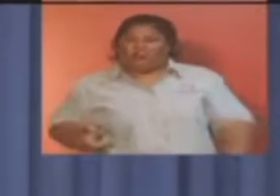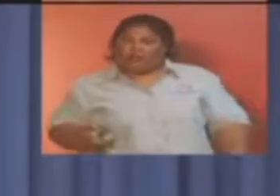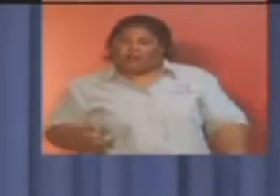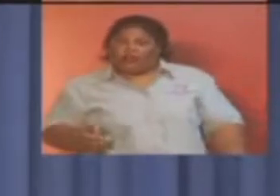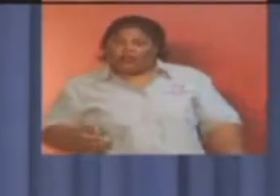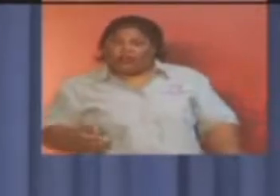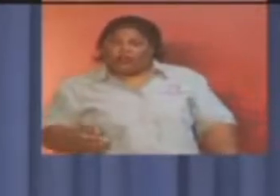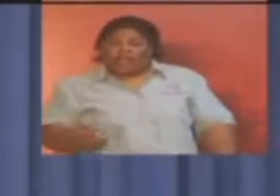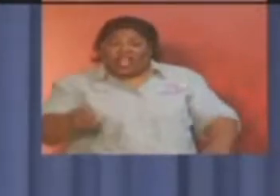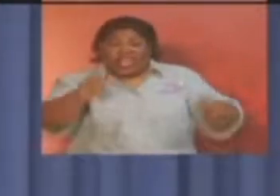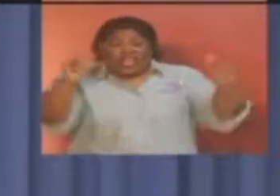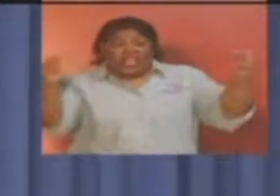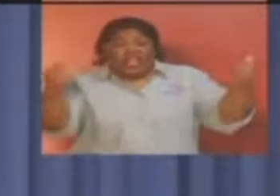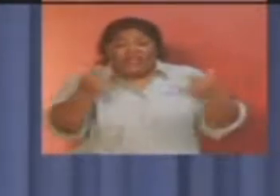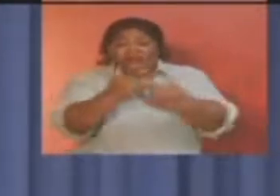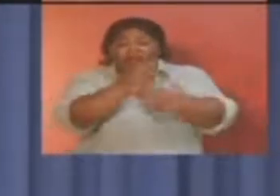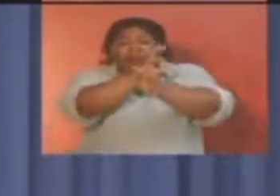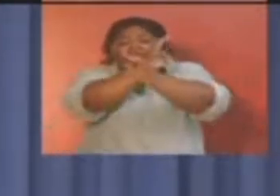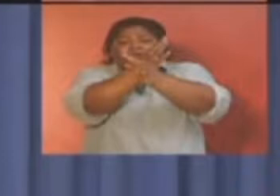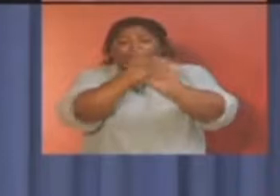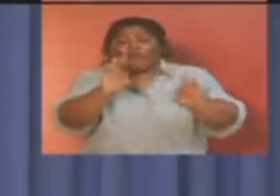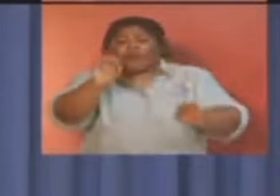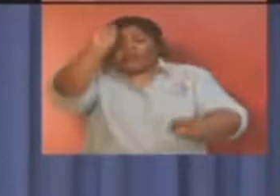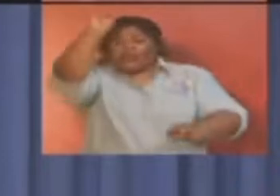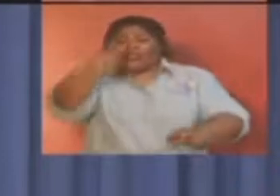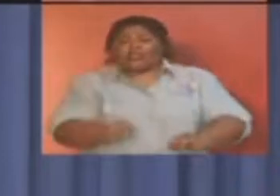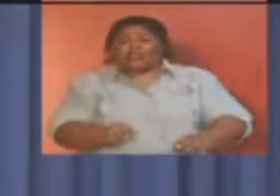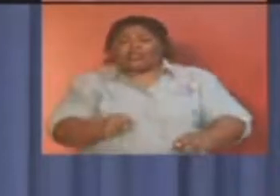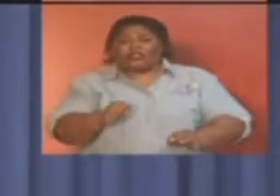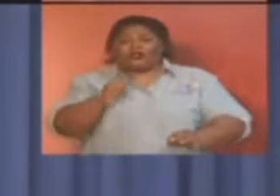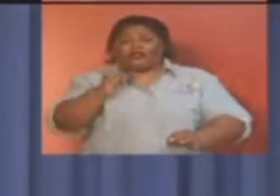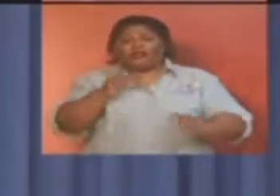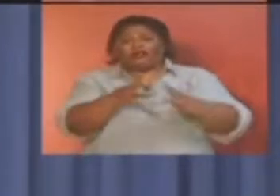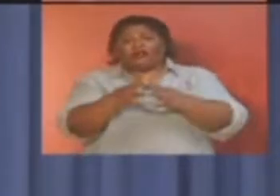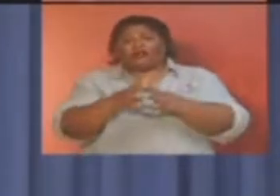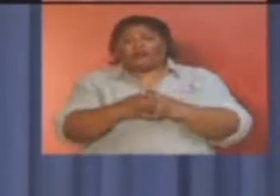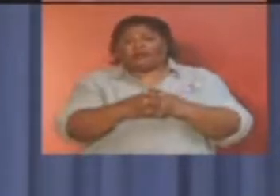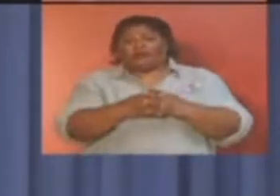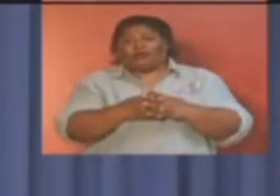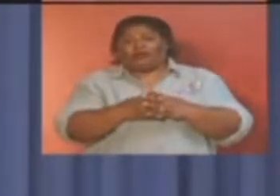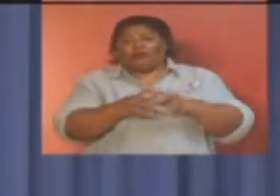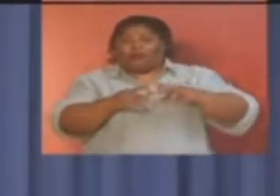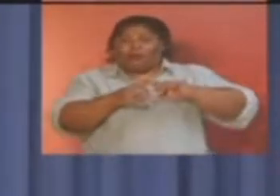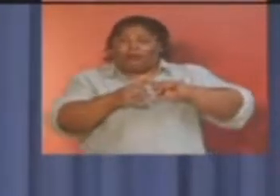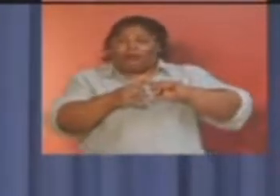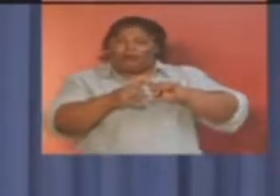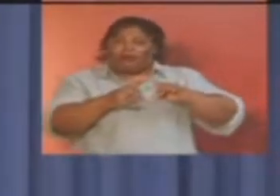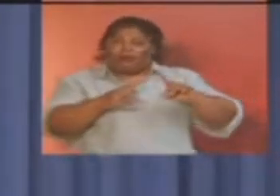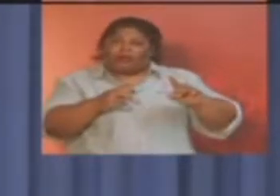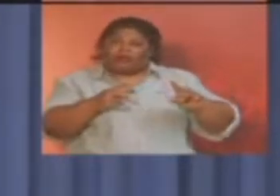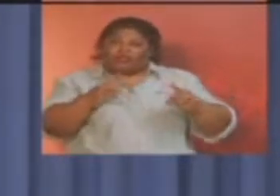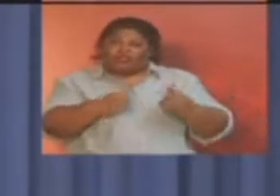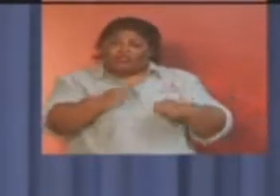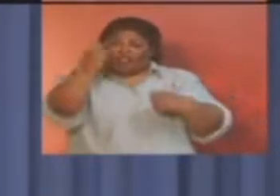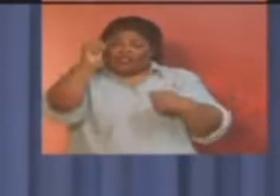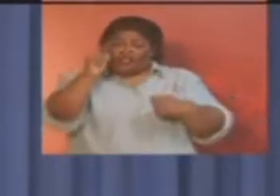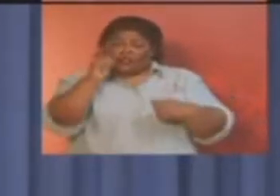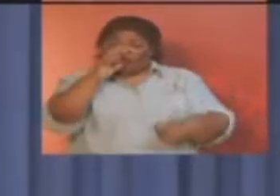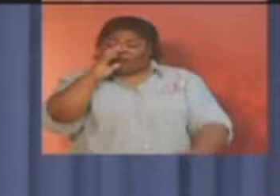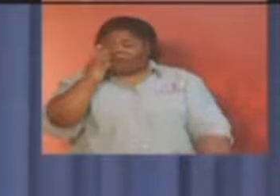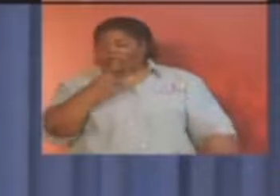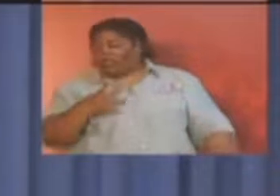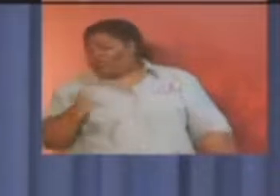a freedom of movement in South America that Trinidad and Tobago cannot eliminate or disregard. And